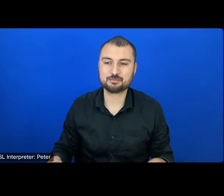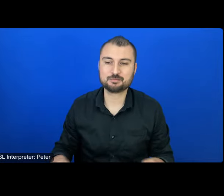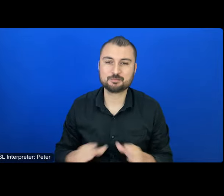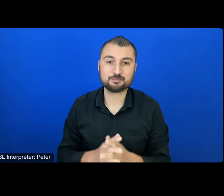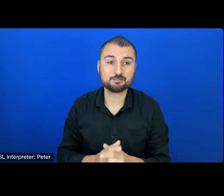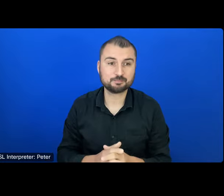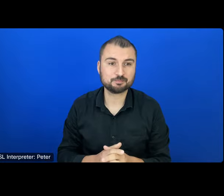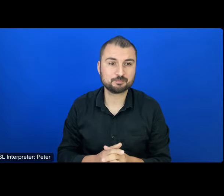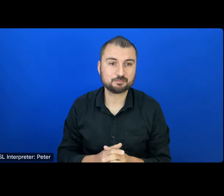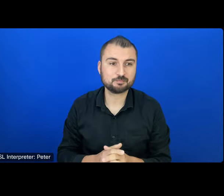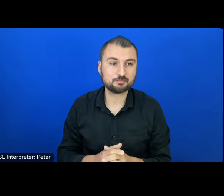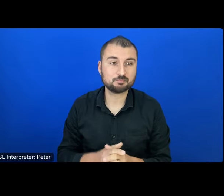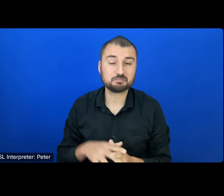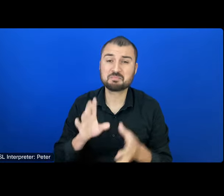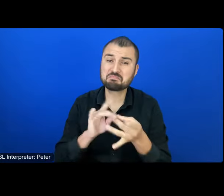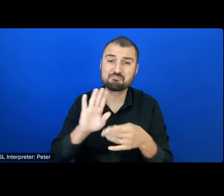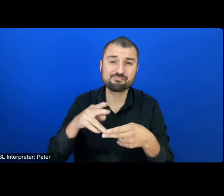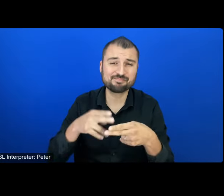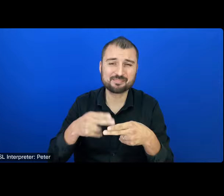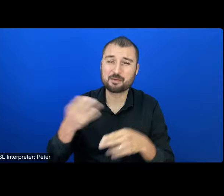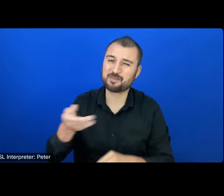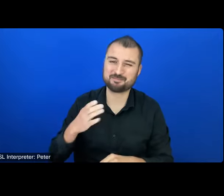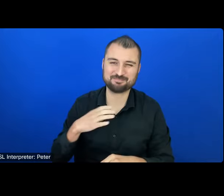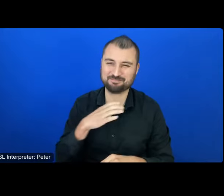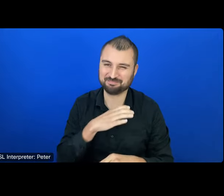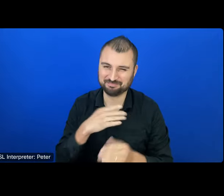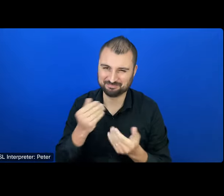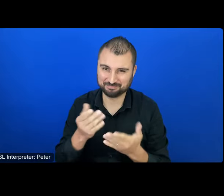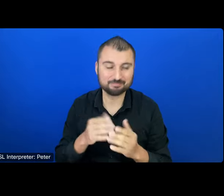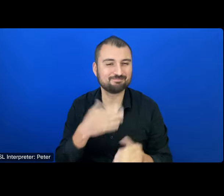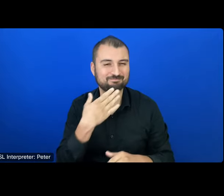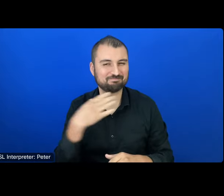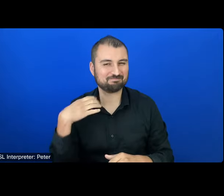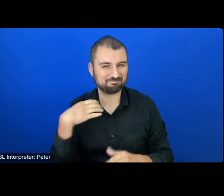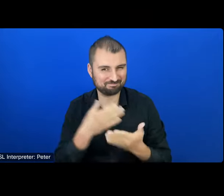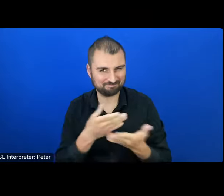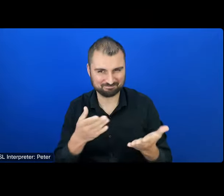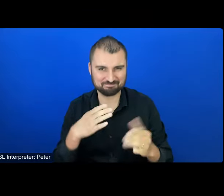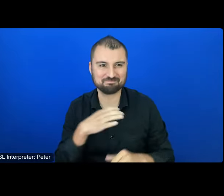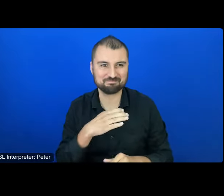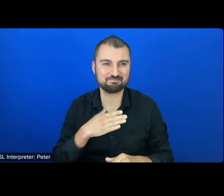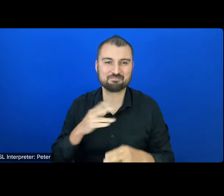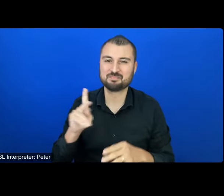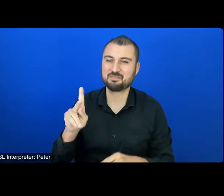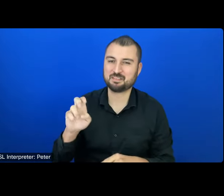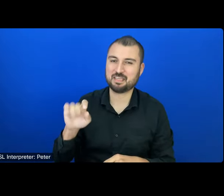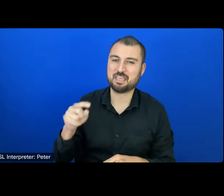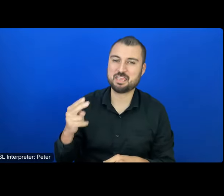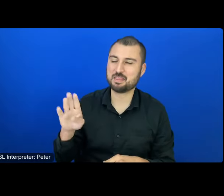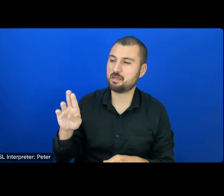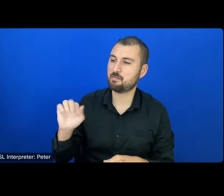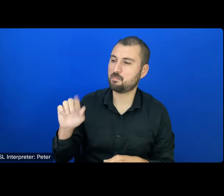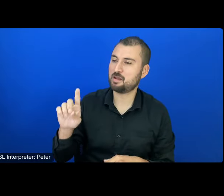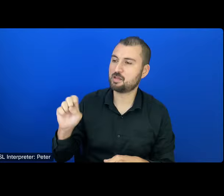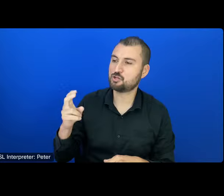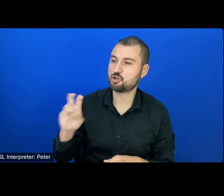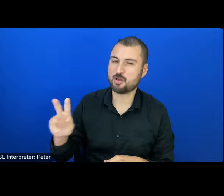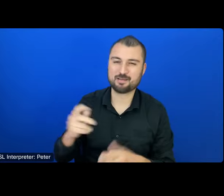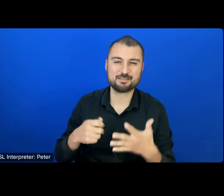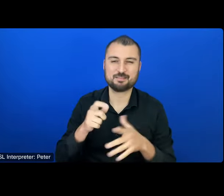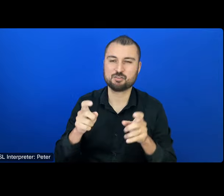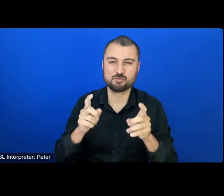And Keith, state your name and welcome to the committee. Thank you, Mr. Chair, members of the committee. My name is Keith Bradshaw. I'm the Executive Director of Contracts and Finance